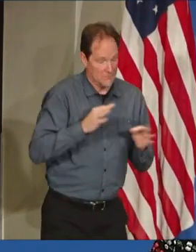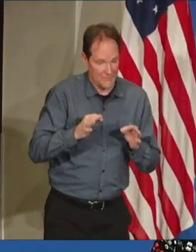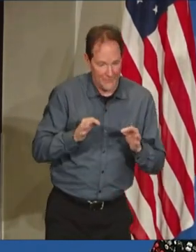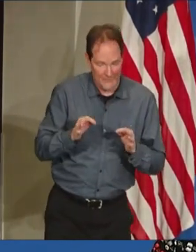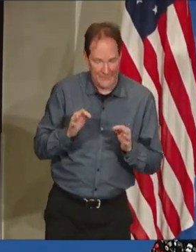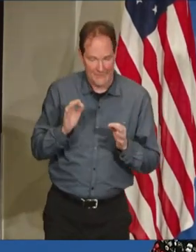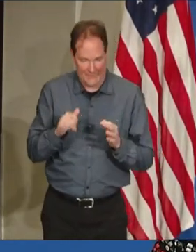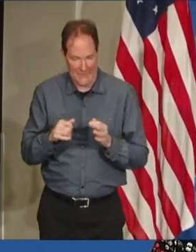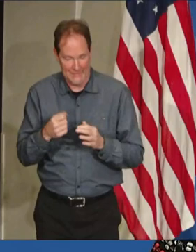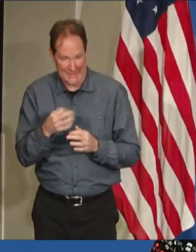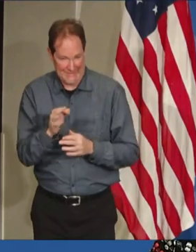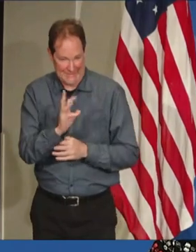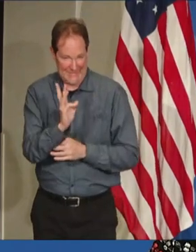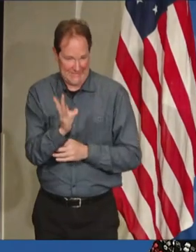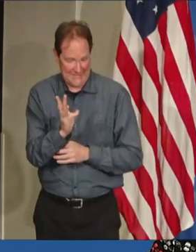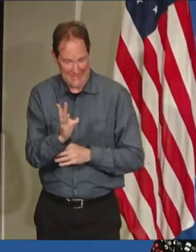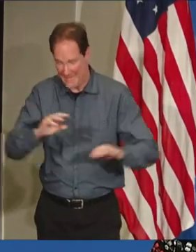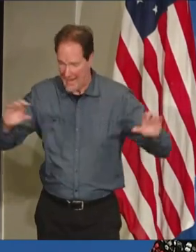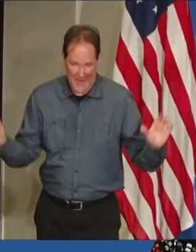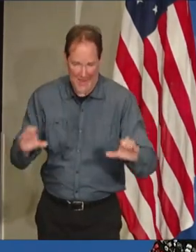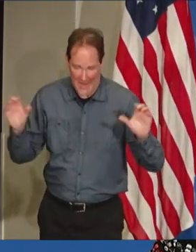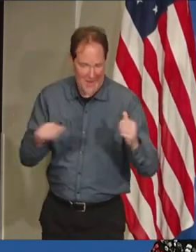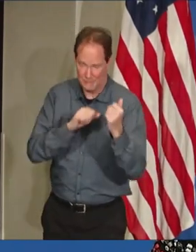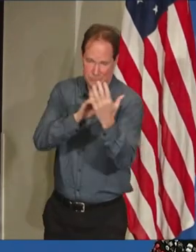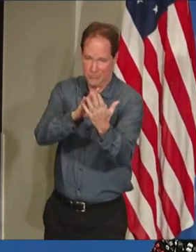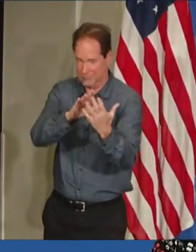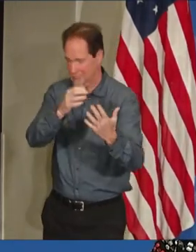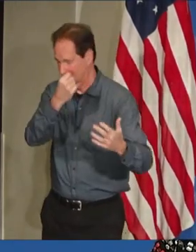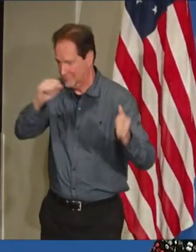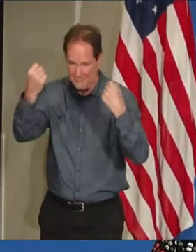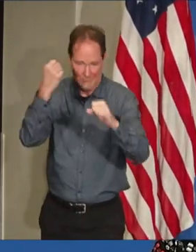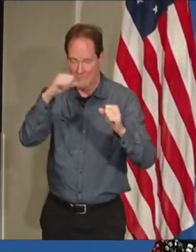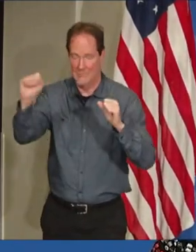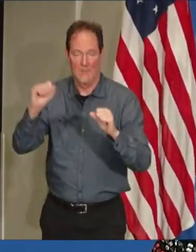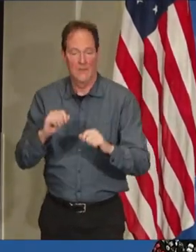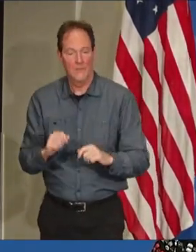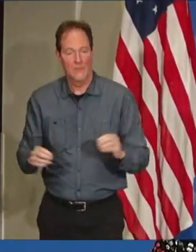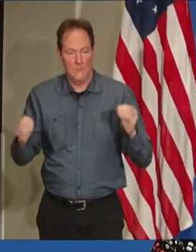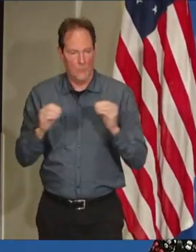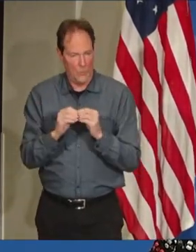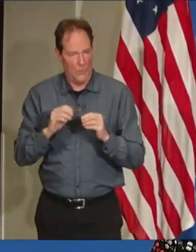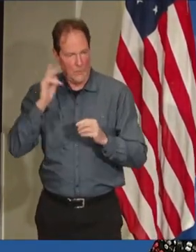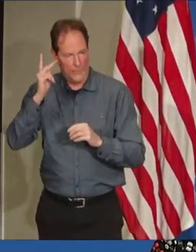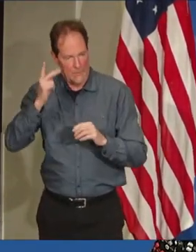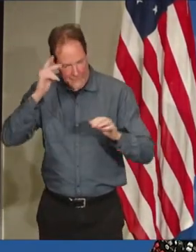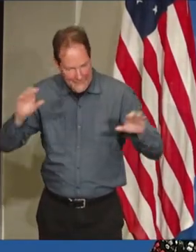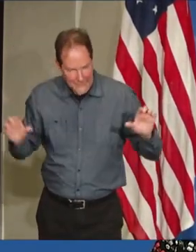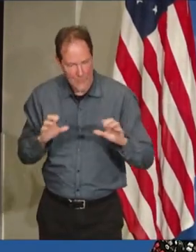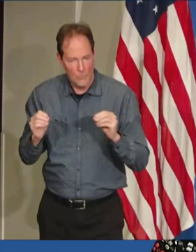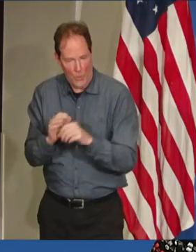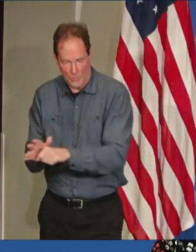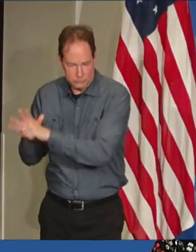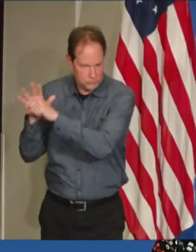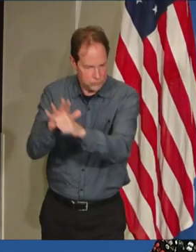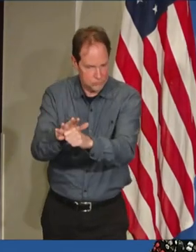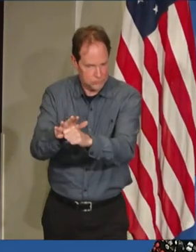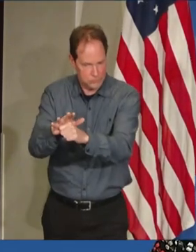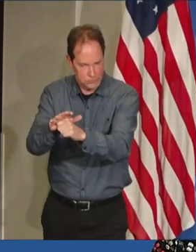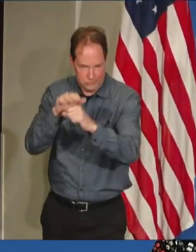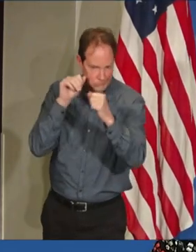activism of the 1960s, but you do have this moment of where there is more political activism and there is more pressure. You have this